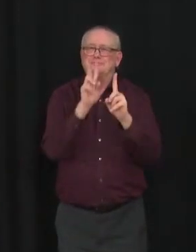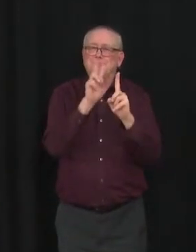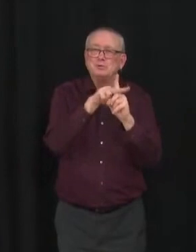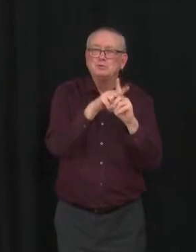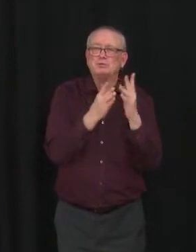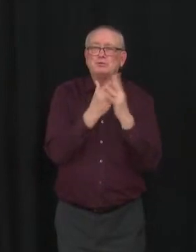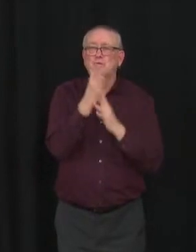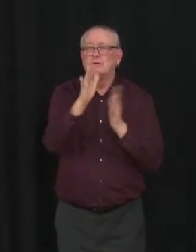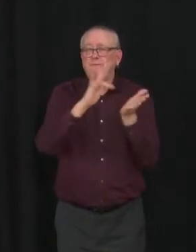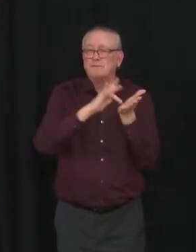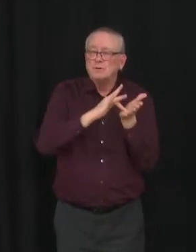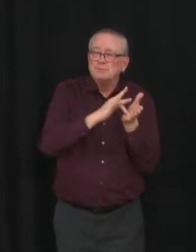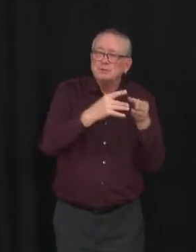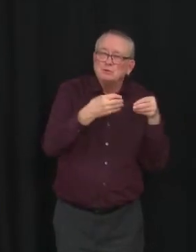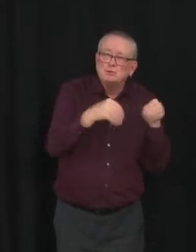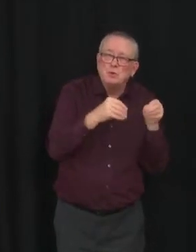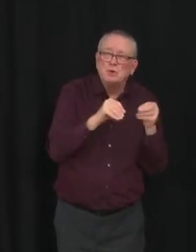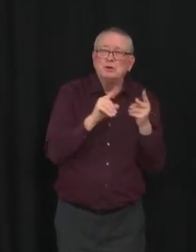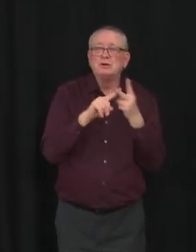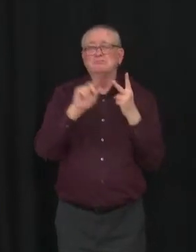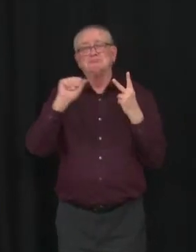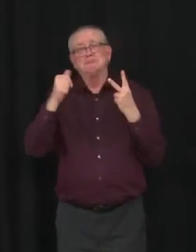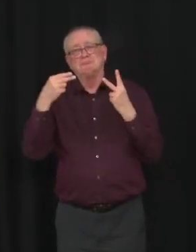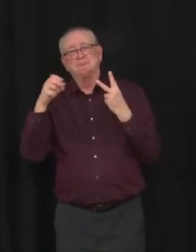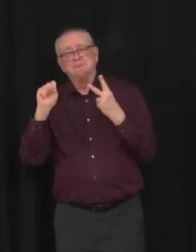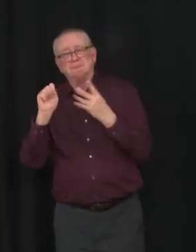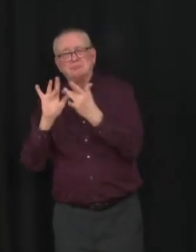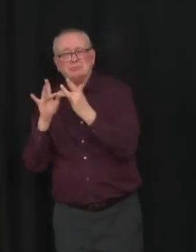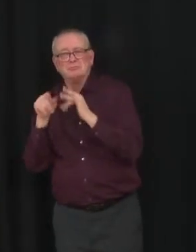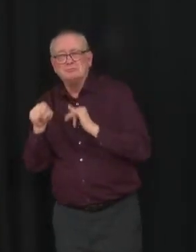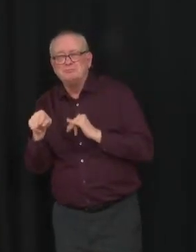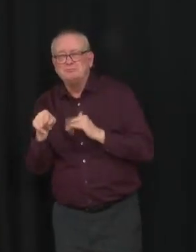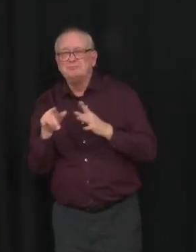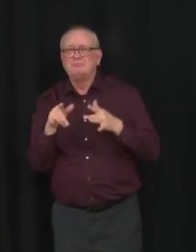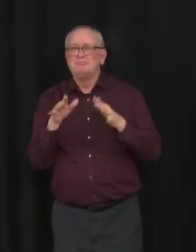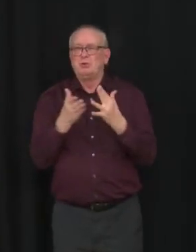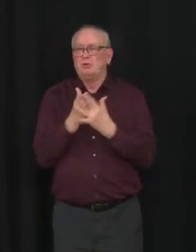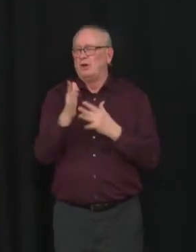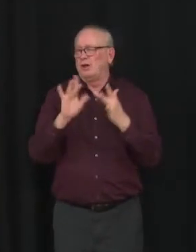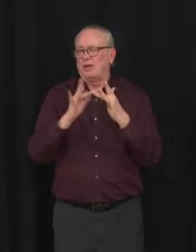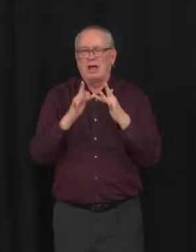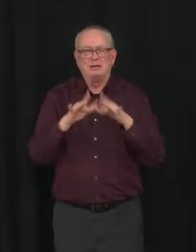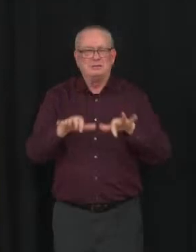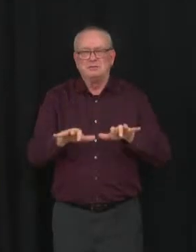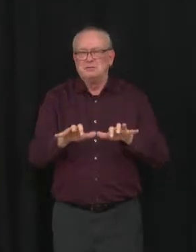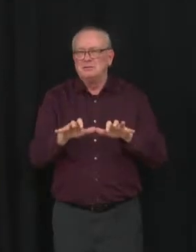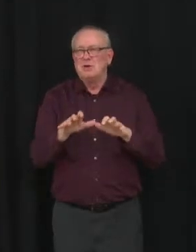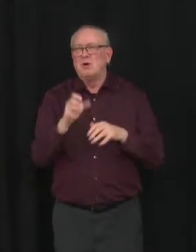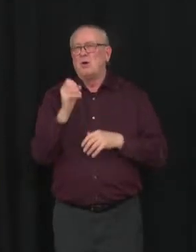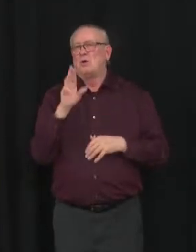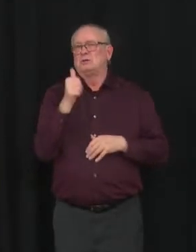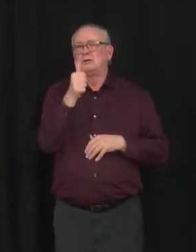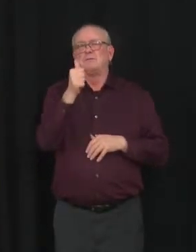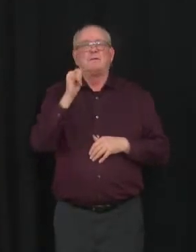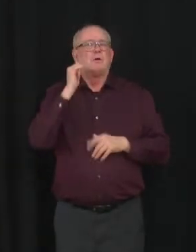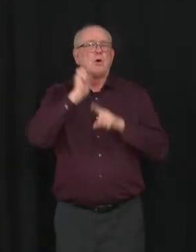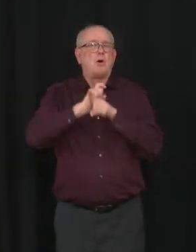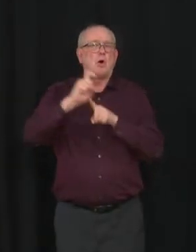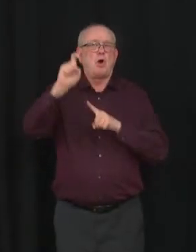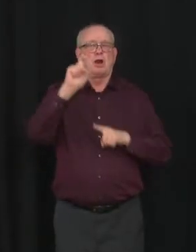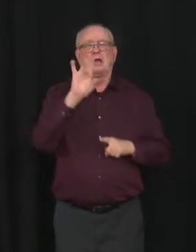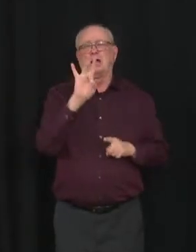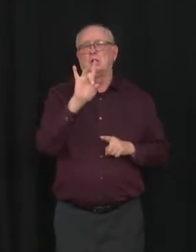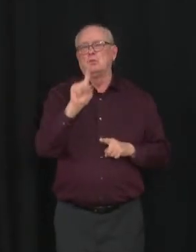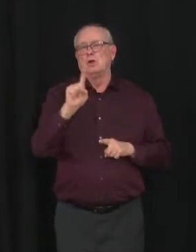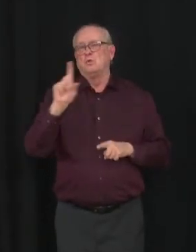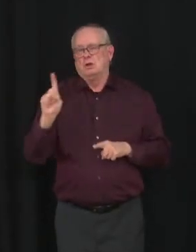pharmacies and AHS facilities, either online at alberta.ca or by dialing 811.